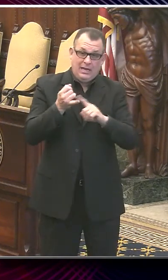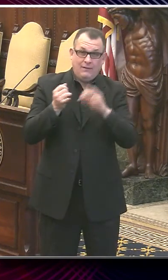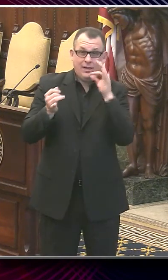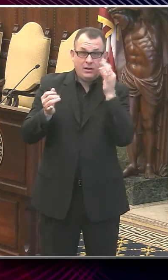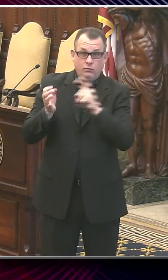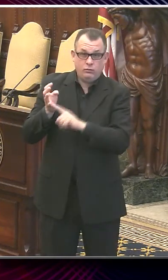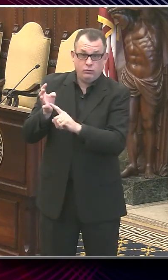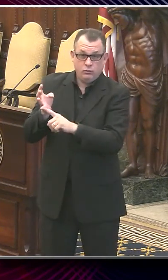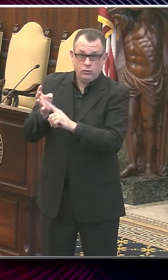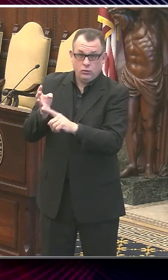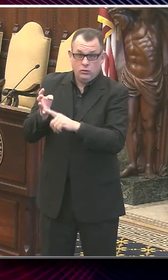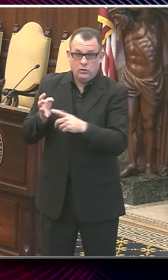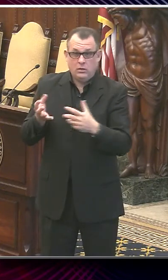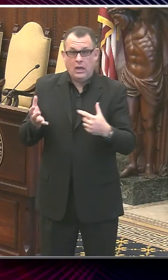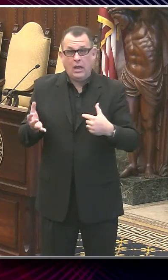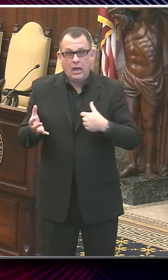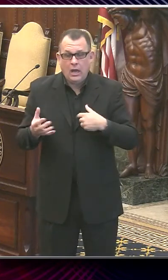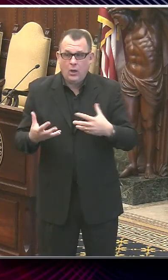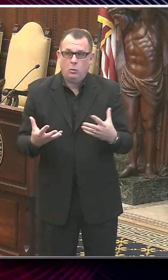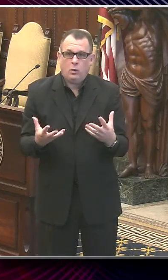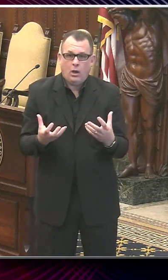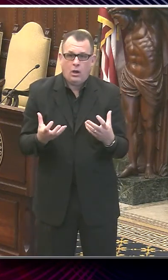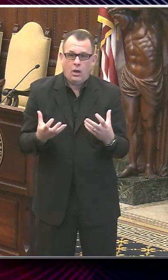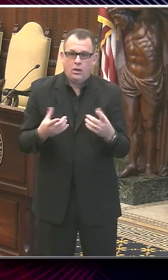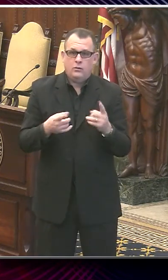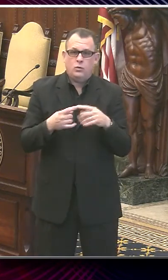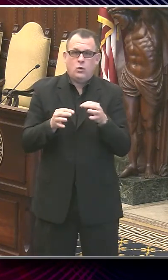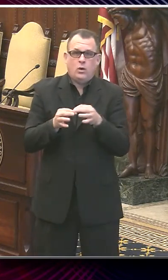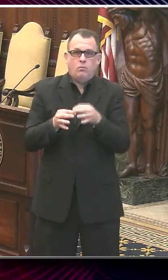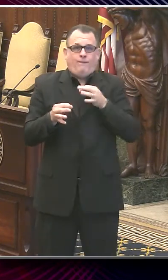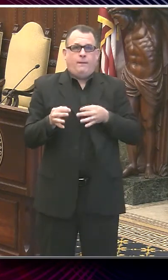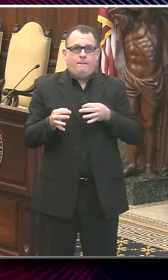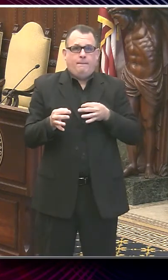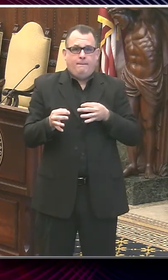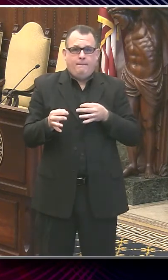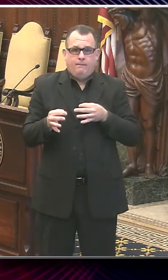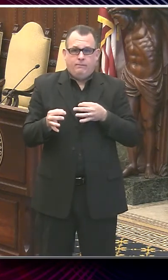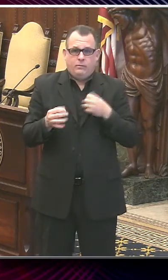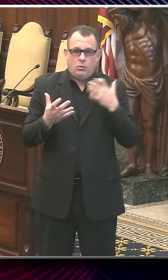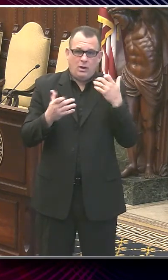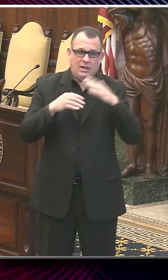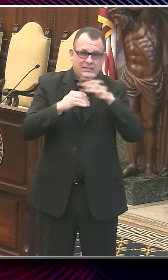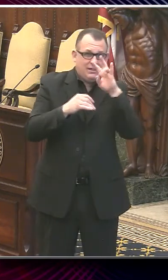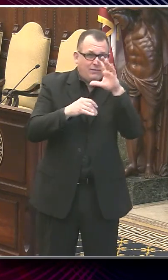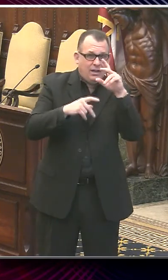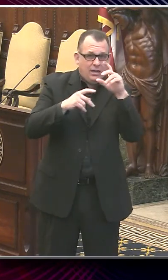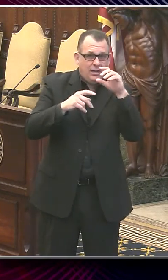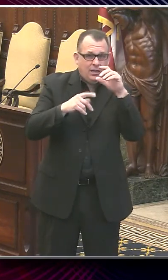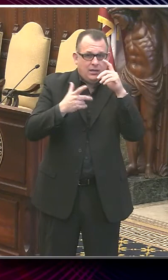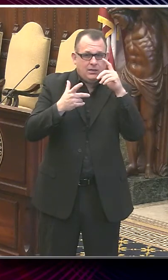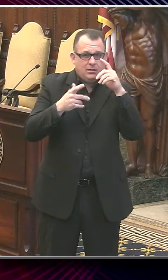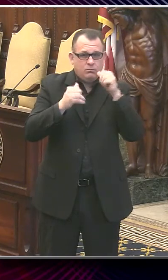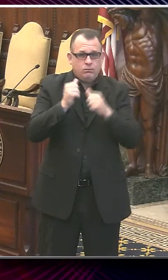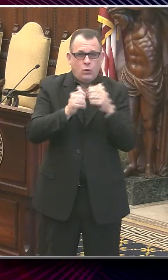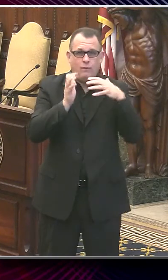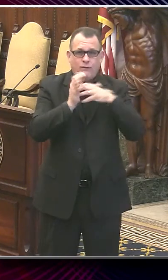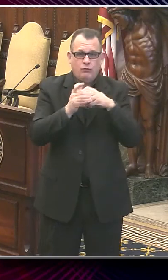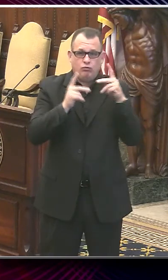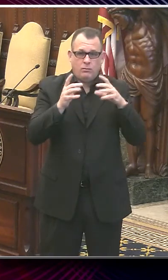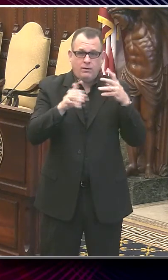would like to, with what we're doing now, to have that be sooner. Certainly would like to have at least 75% of people on the most vulnerable group